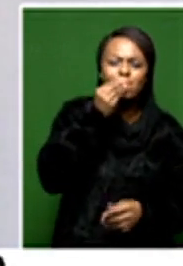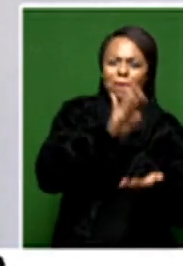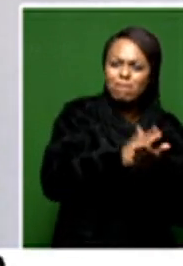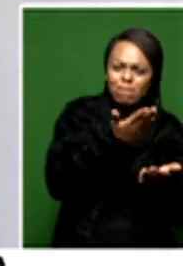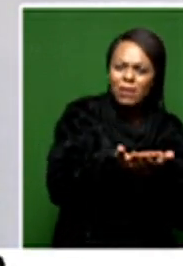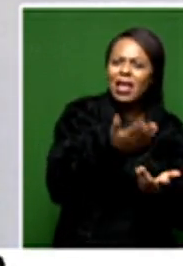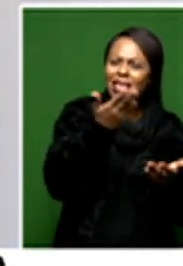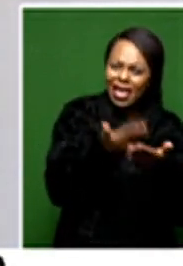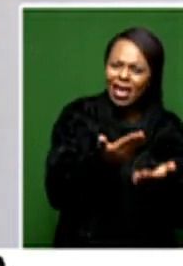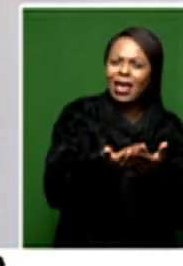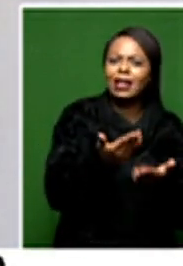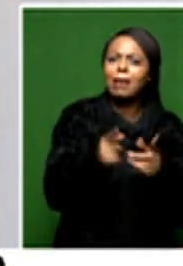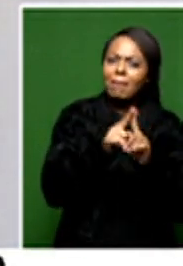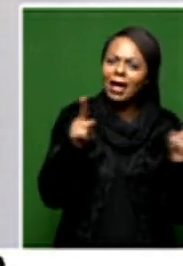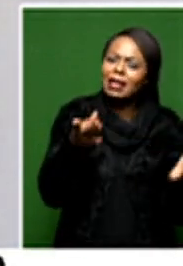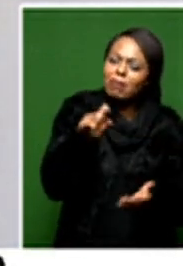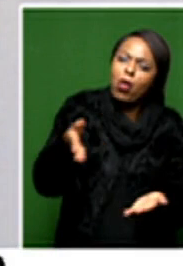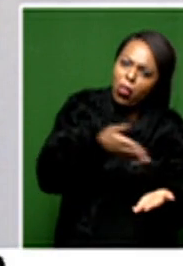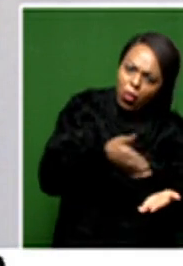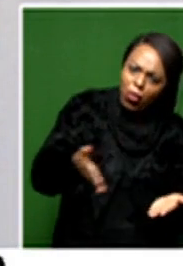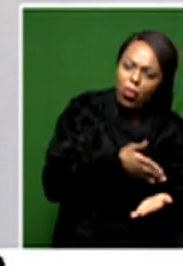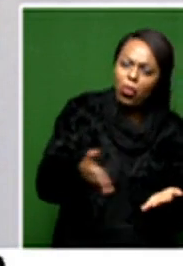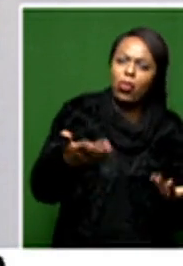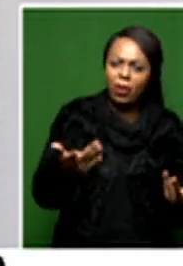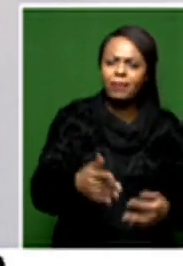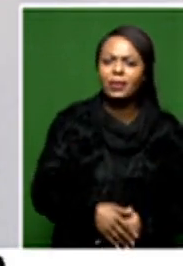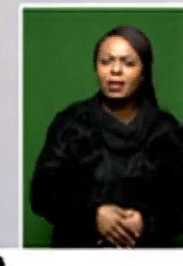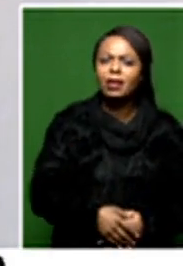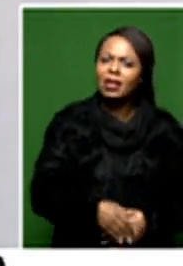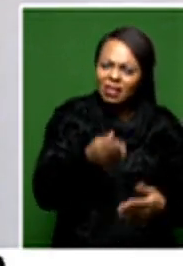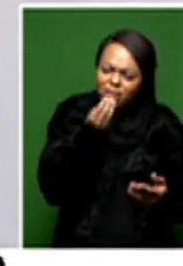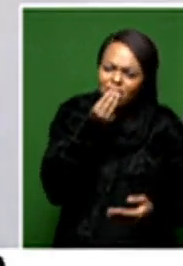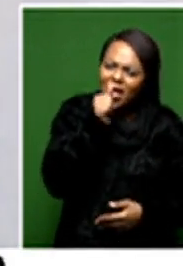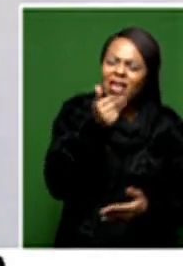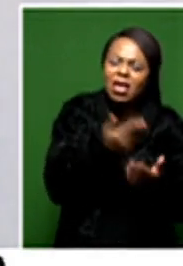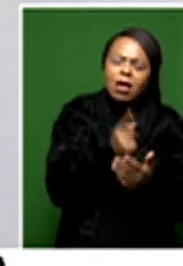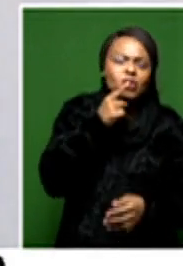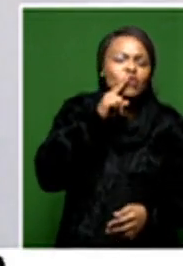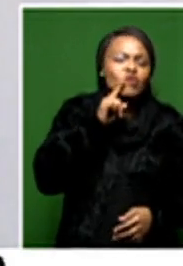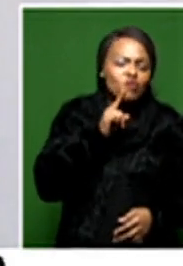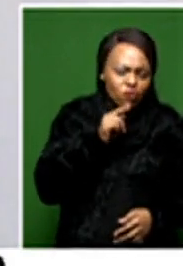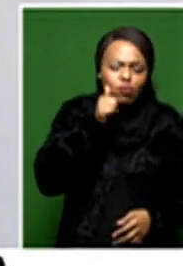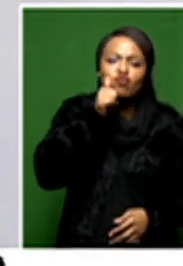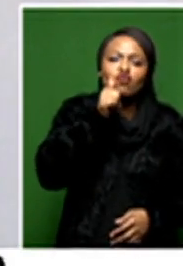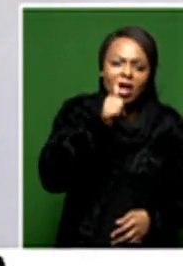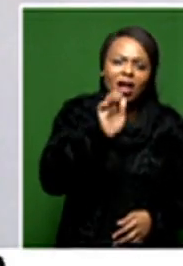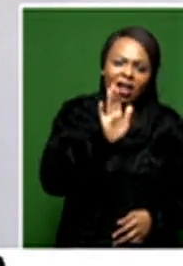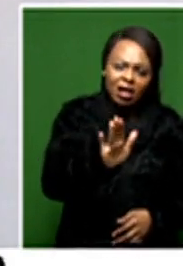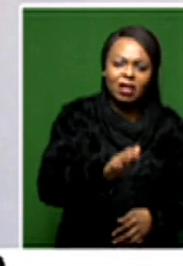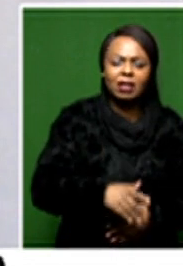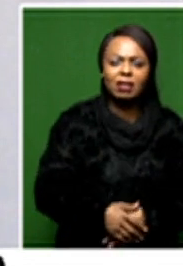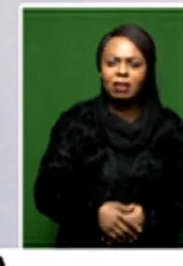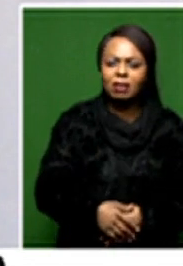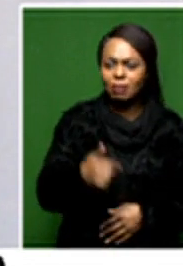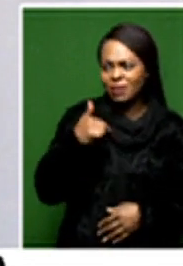know, because the activity of braaiing your food is fun and the food tastes better. So for me, I'm